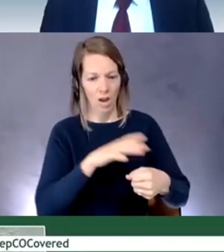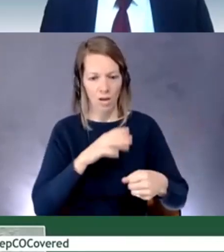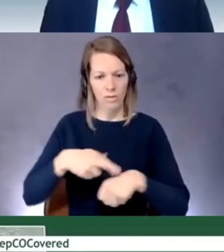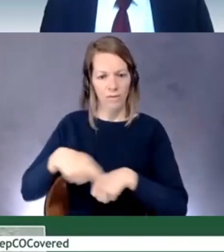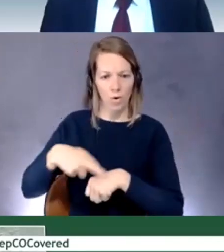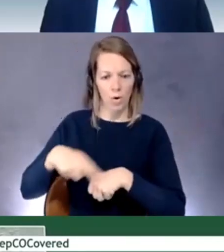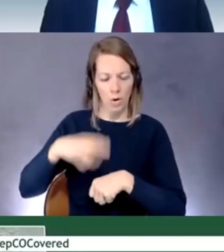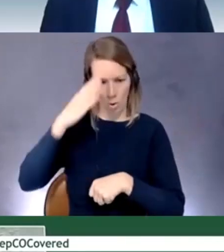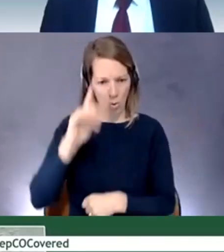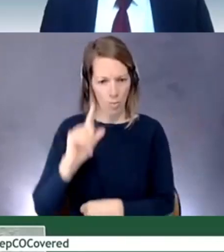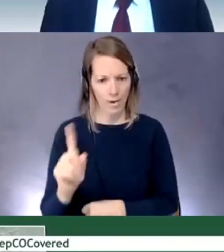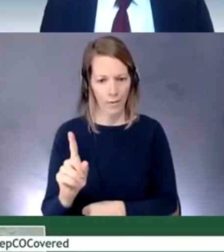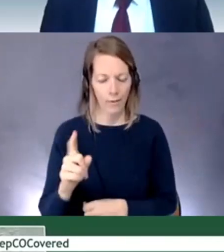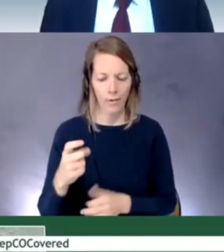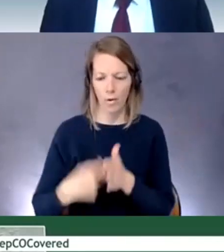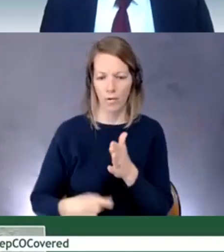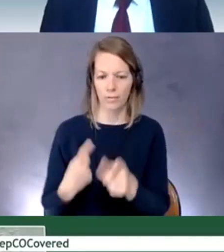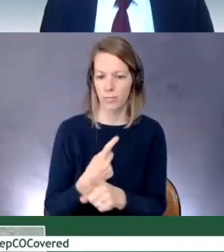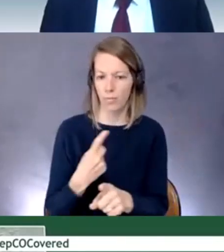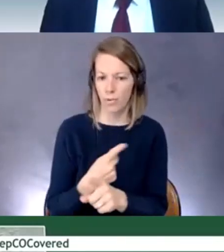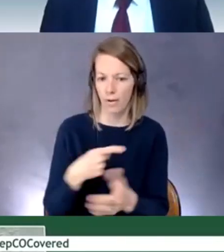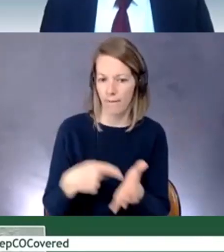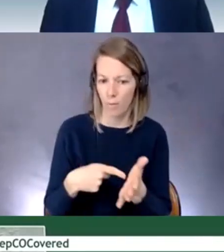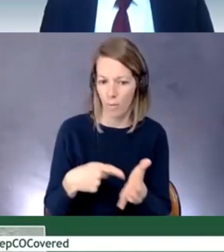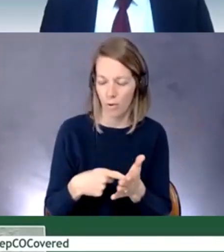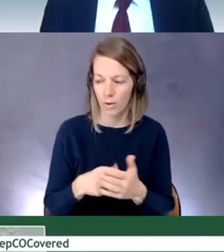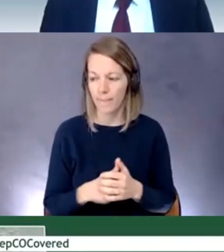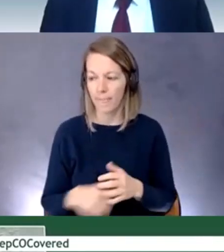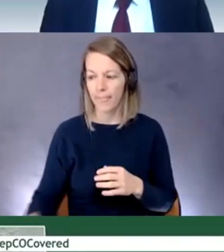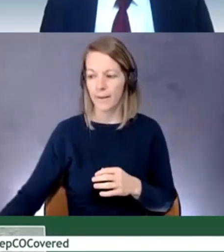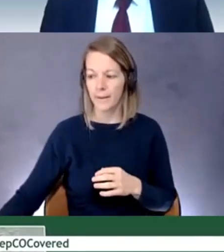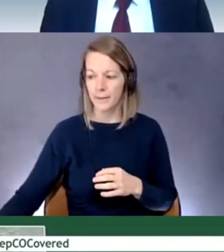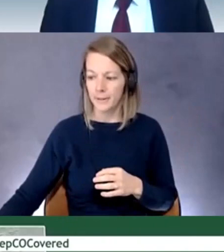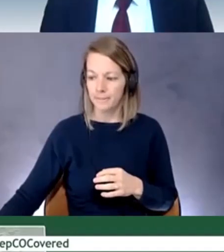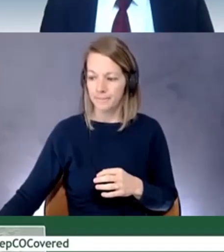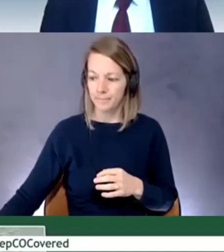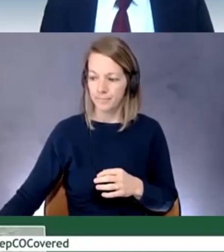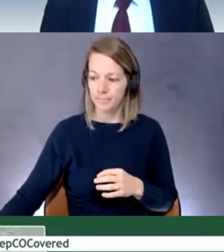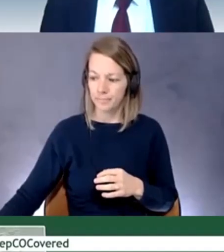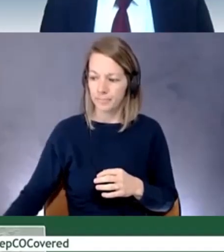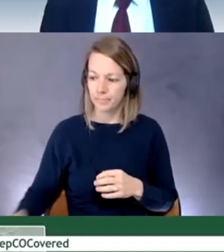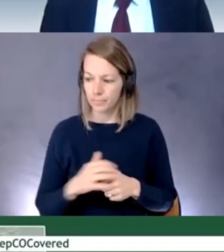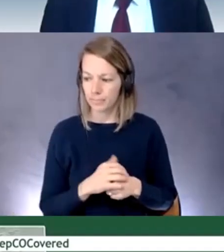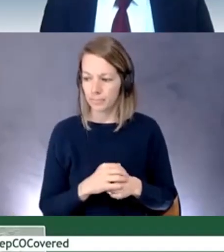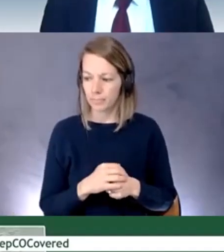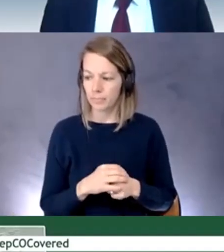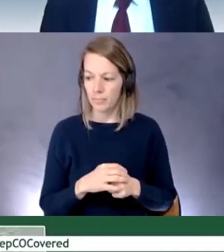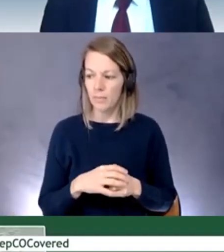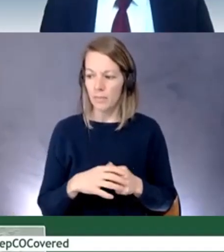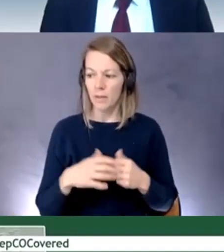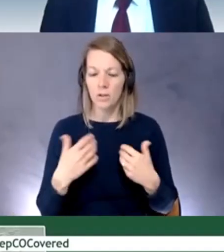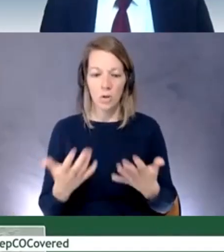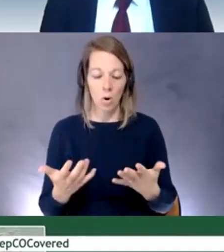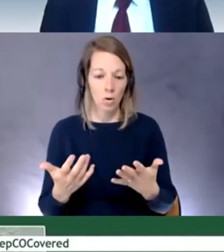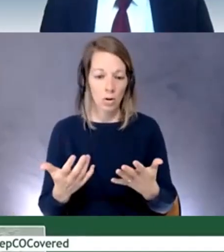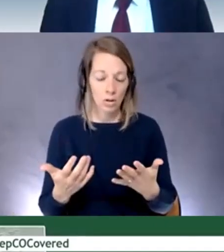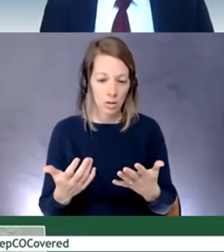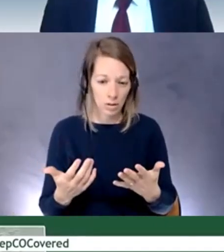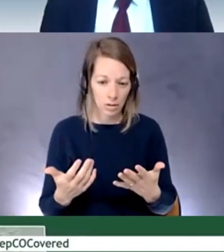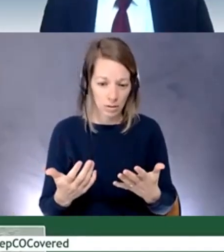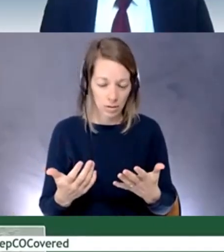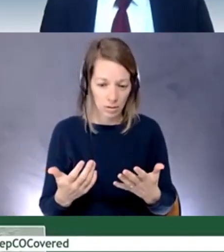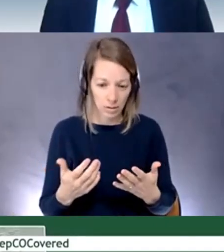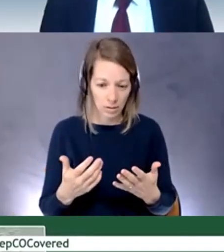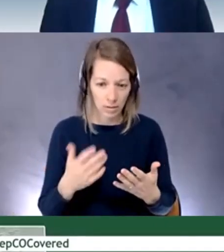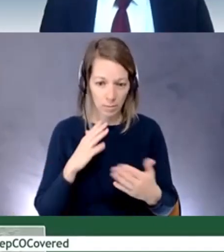patients and the cost is more affordable. So there's all sorts of processes in place to help them make a better